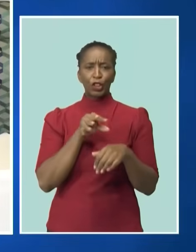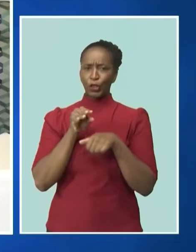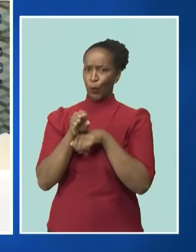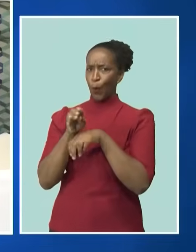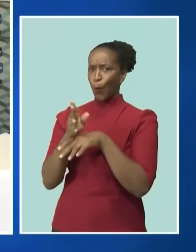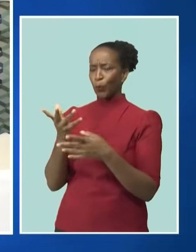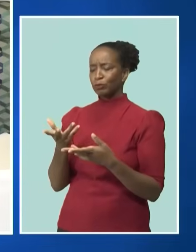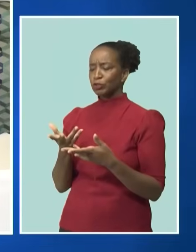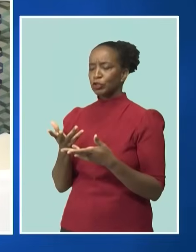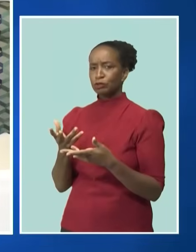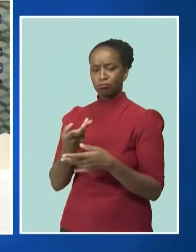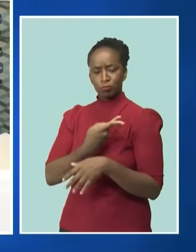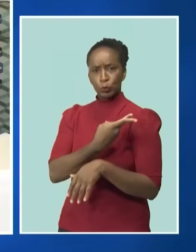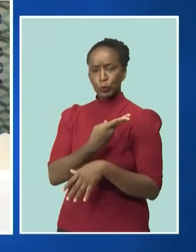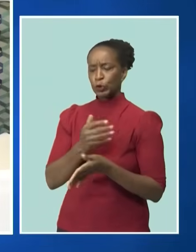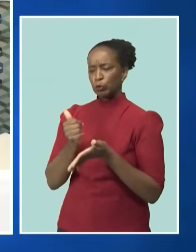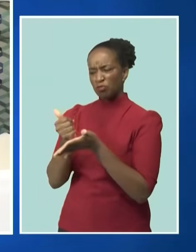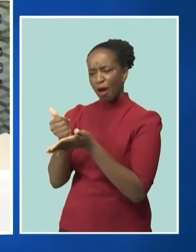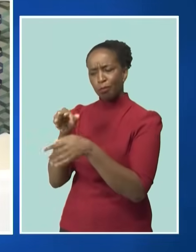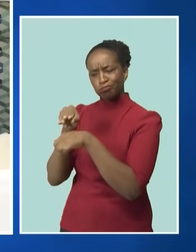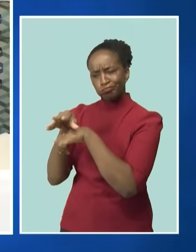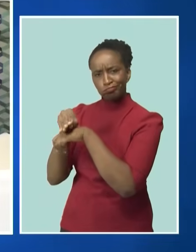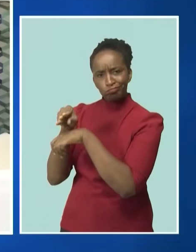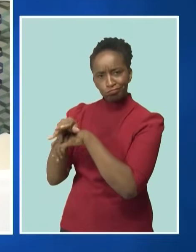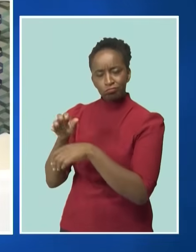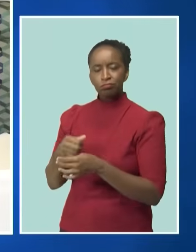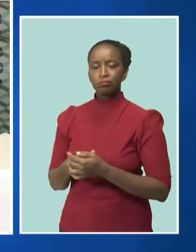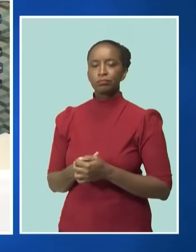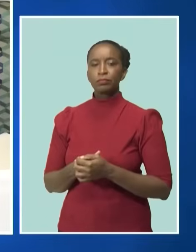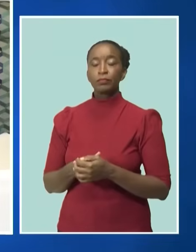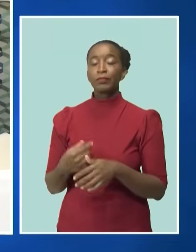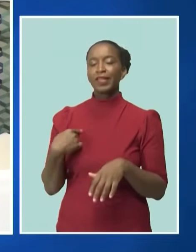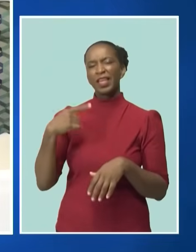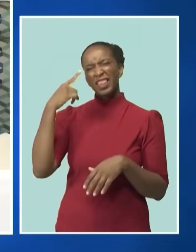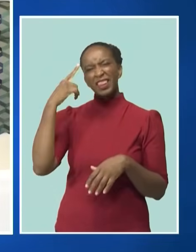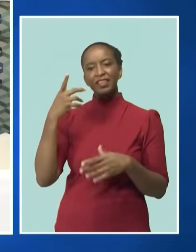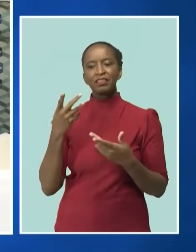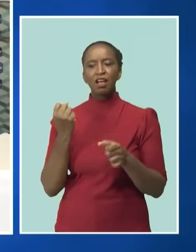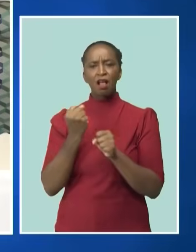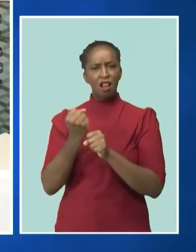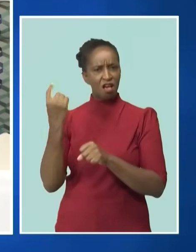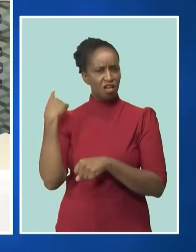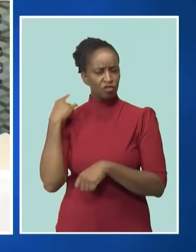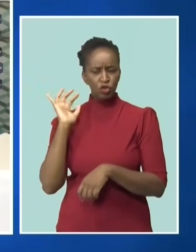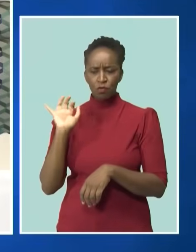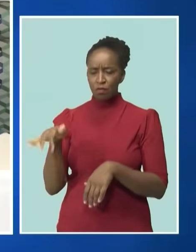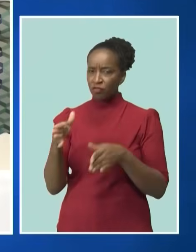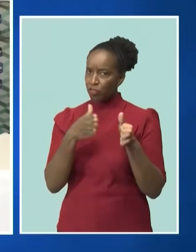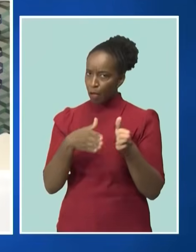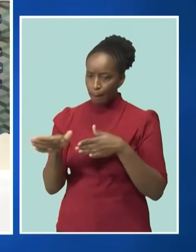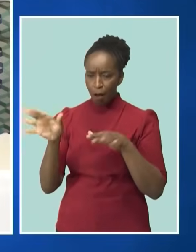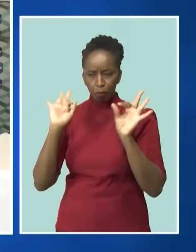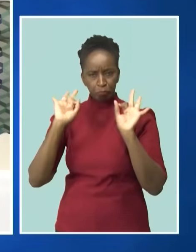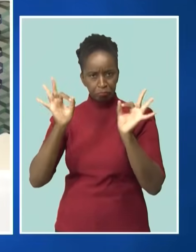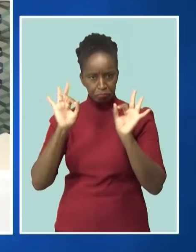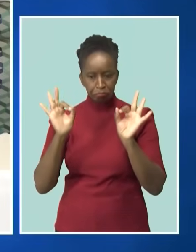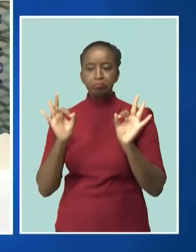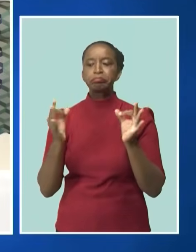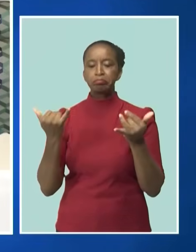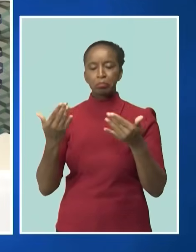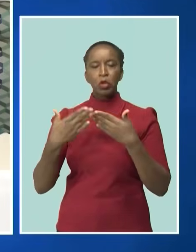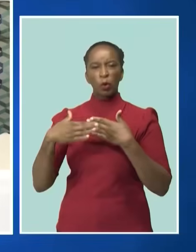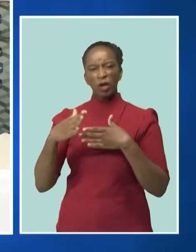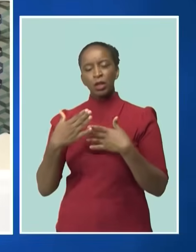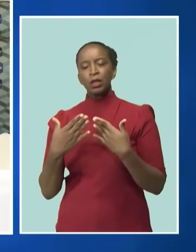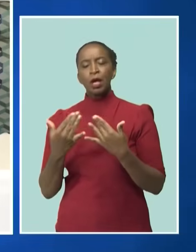that advice. But I think that the formula we had for last year worked great. We're going to continue that formula this year. We just